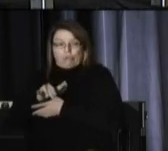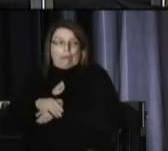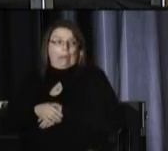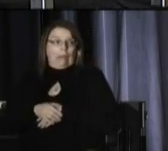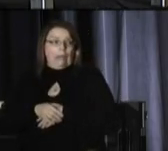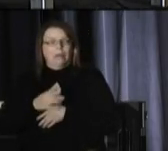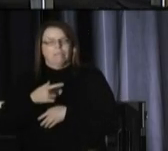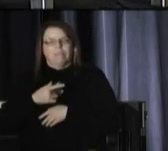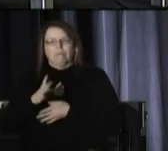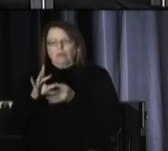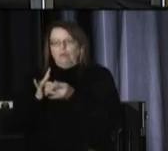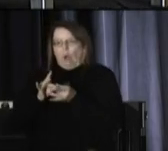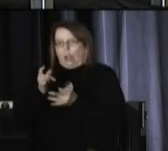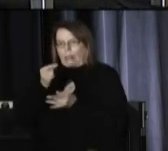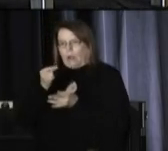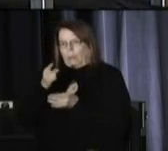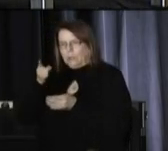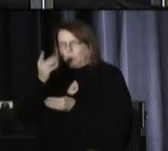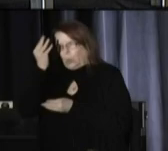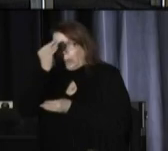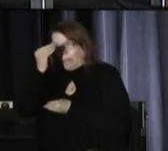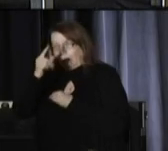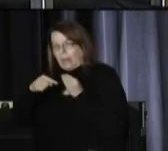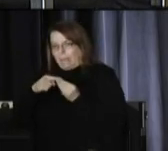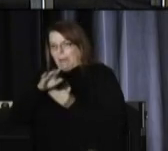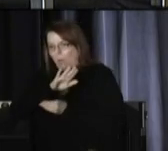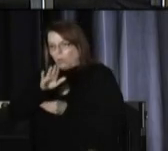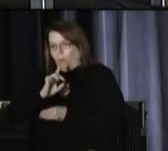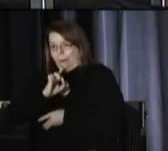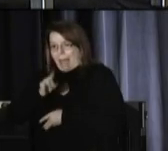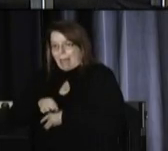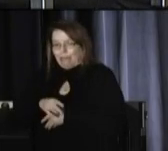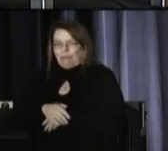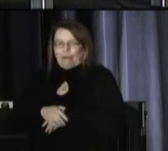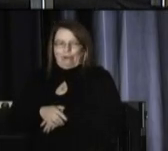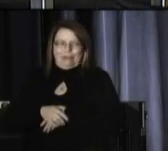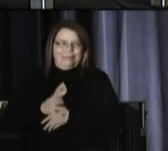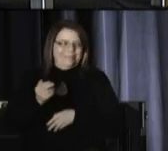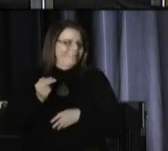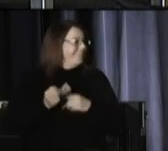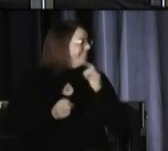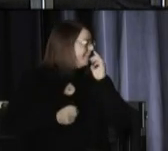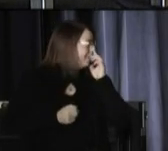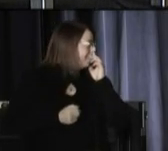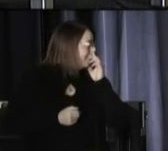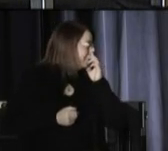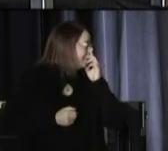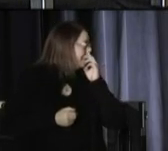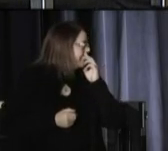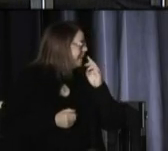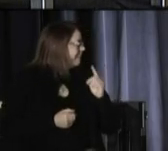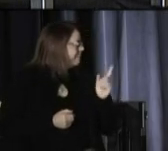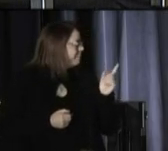I'll just talk a little bit so you can think about your answers. I already thought about mine. Yeah. Dawn had a leg up this whole time.